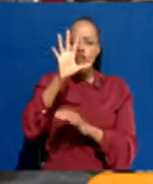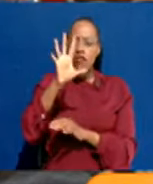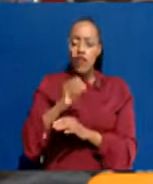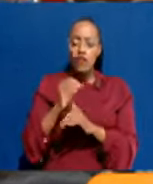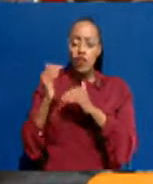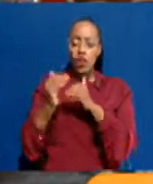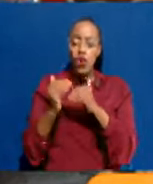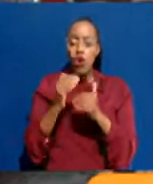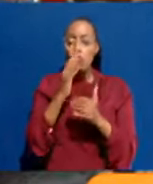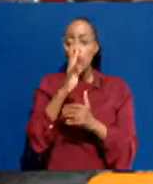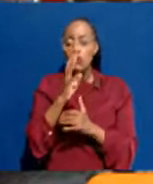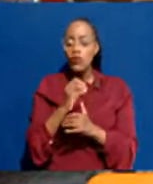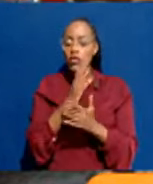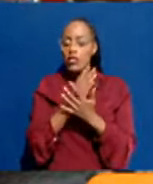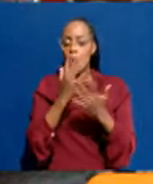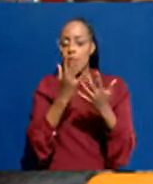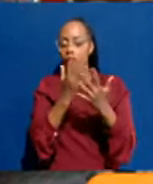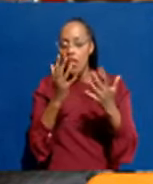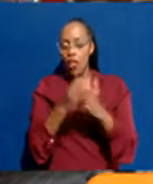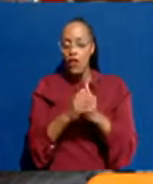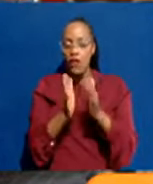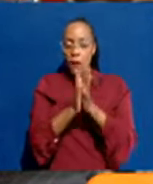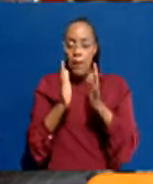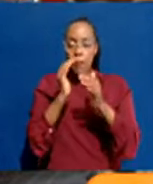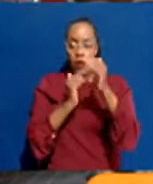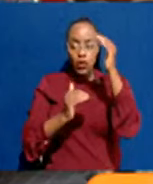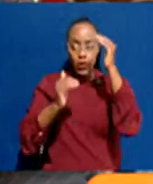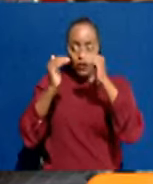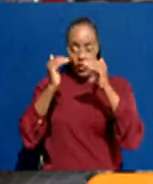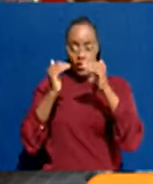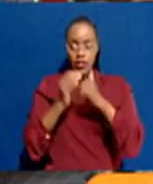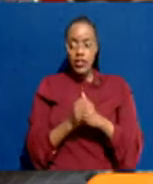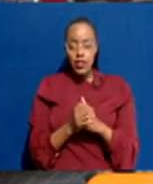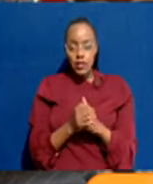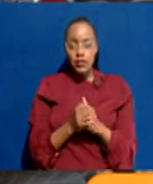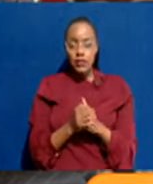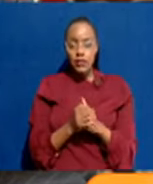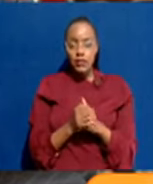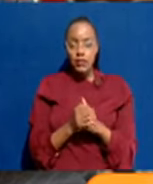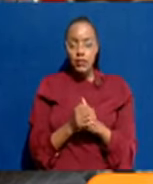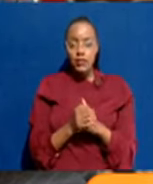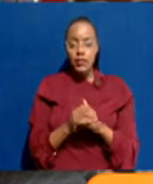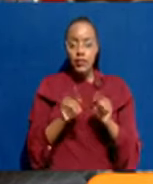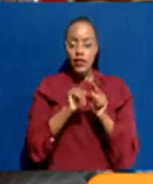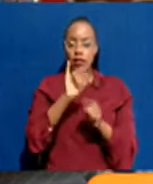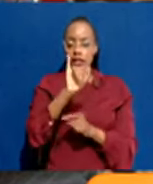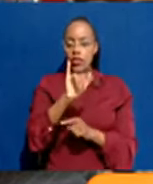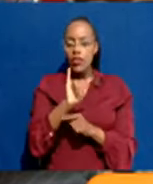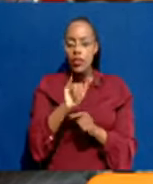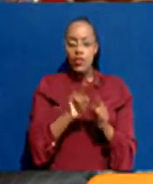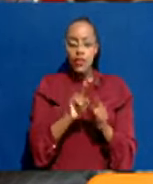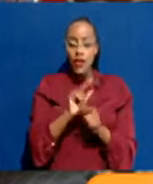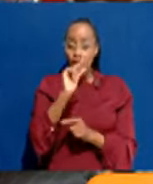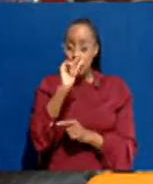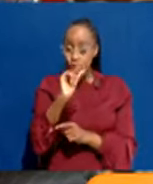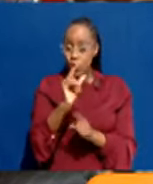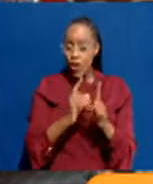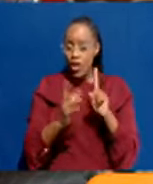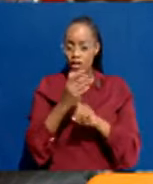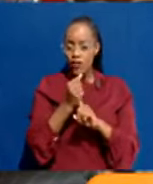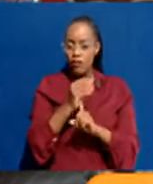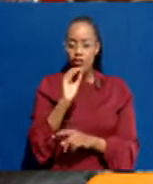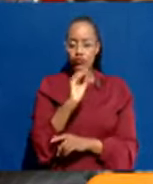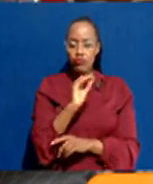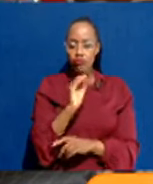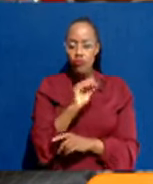almost 40 something public universities. You know, that's not a small achievement. The